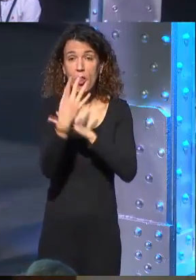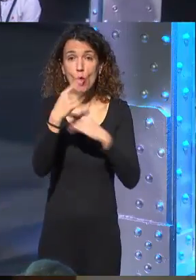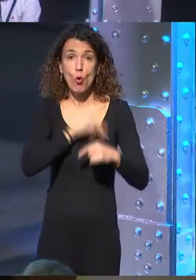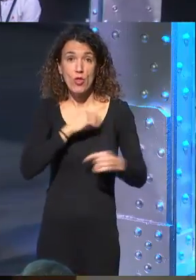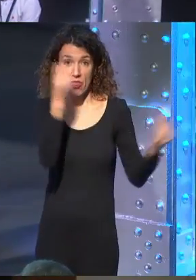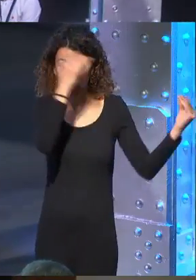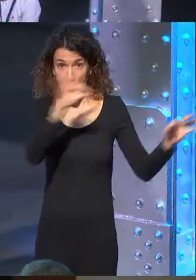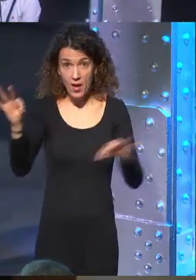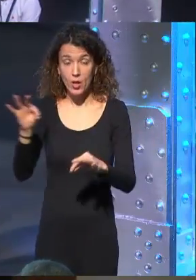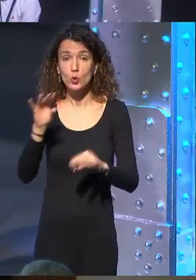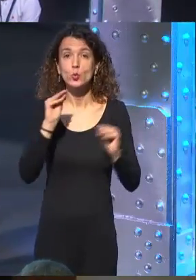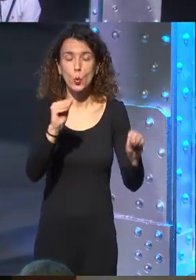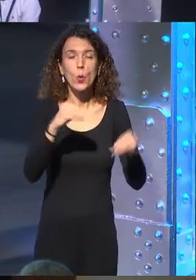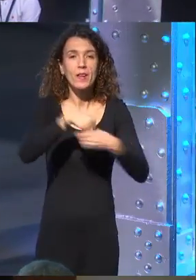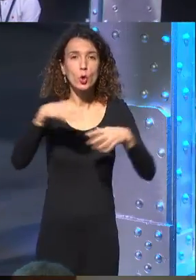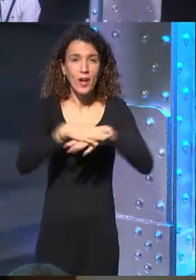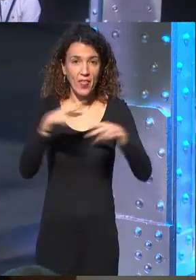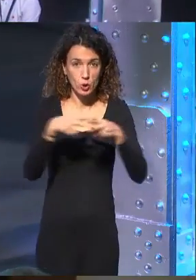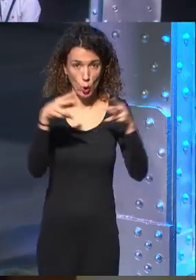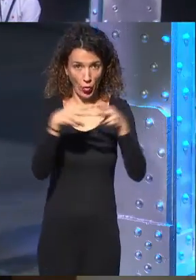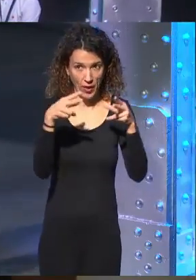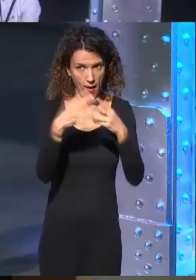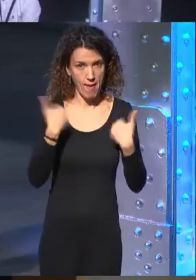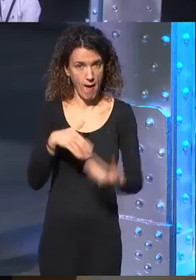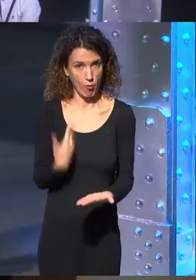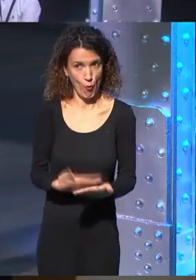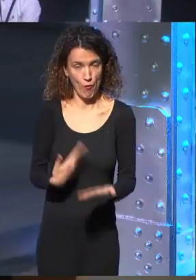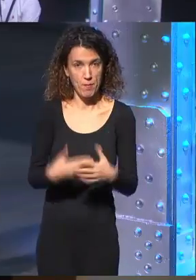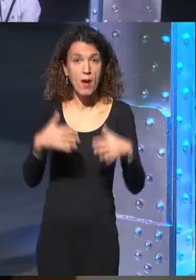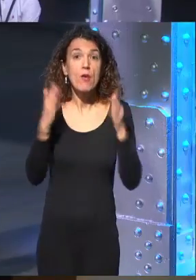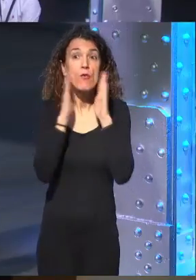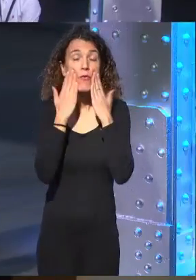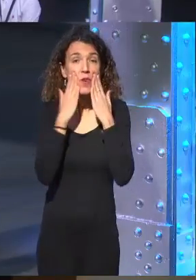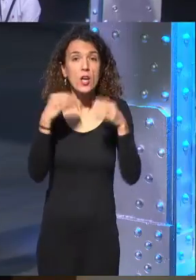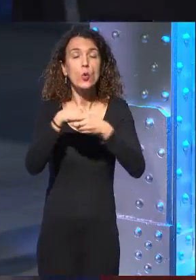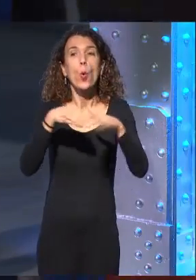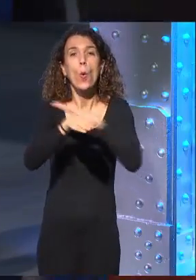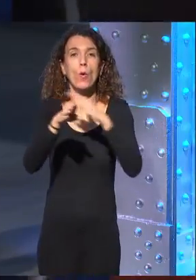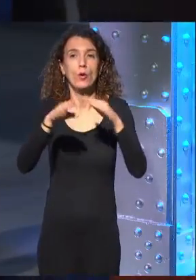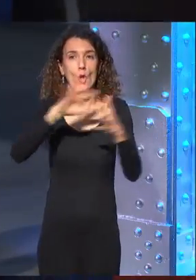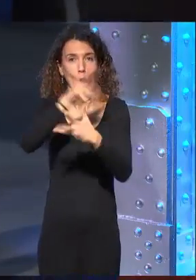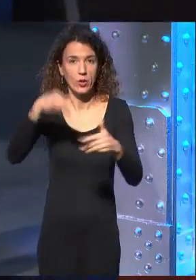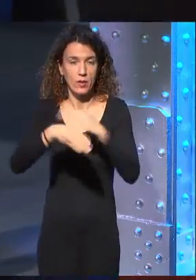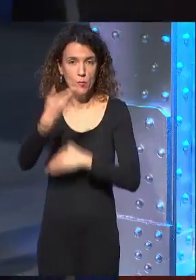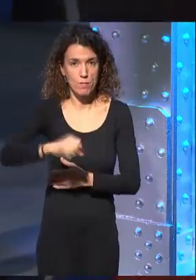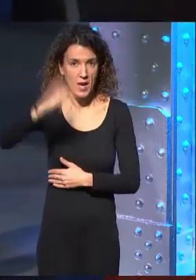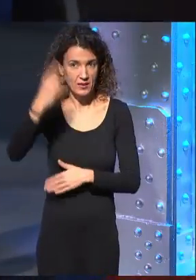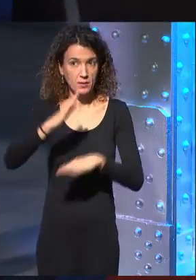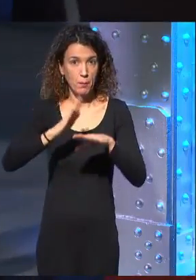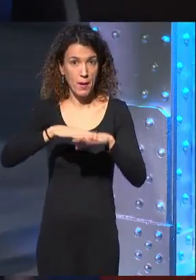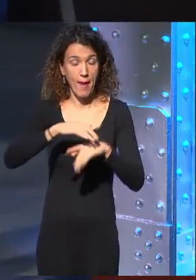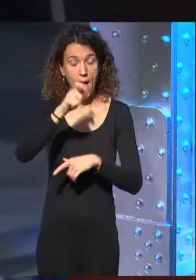many people that are creating their own consciousness, so to speak, through social media. Facebook is one of